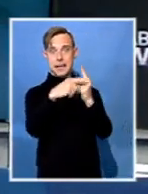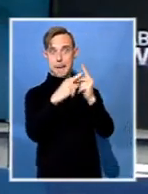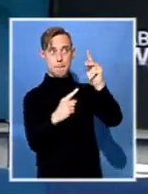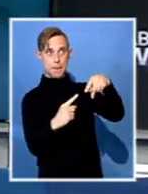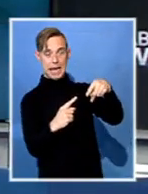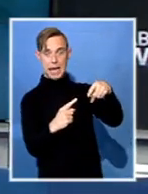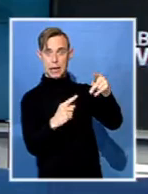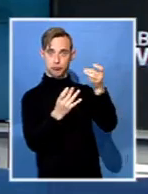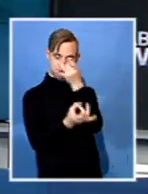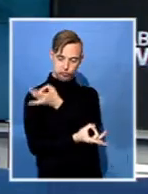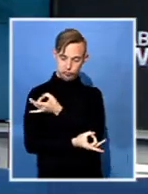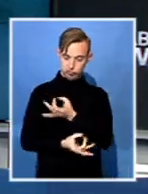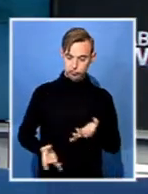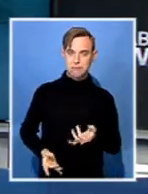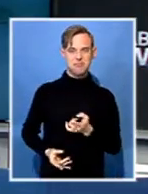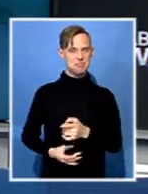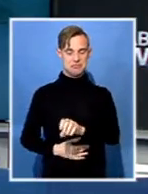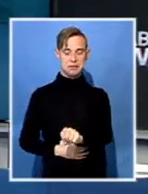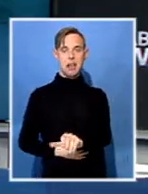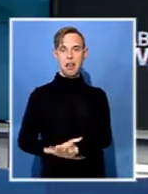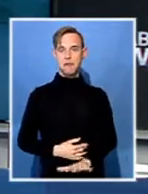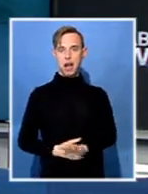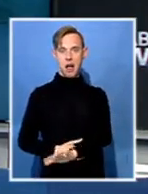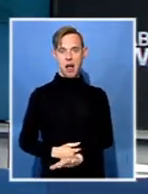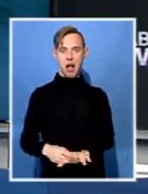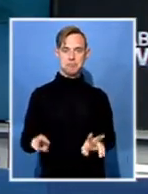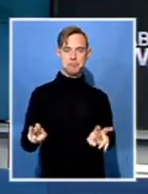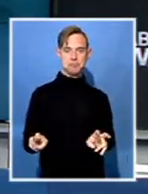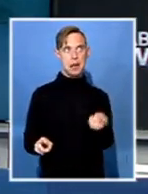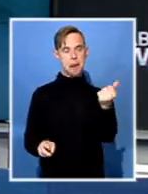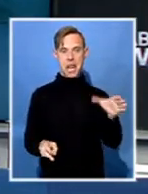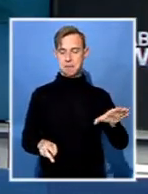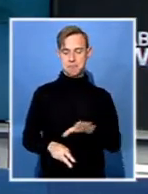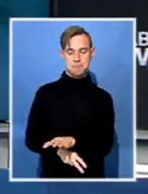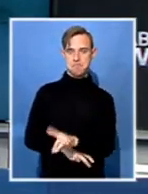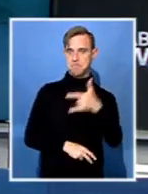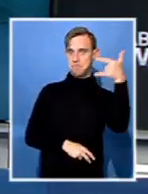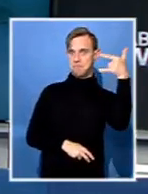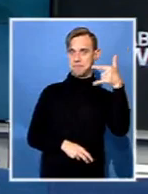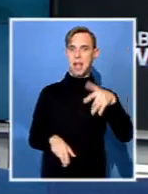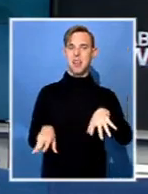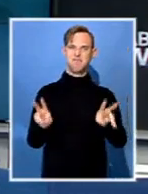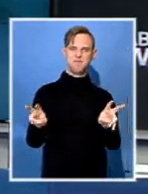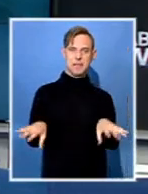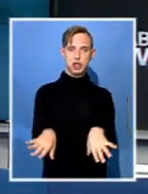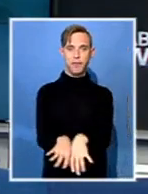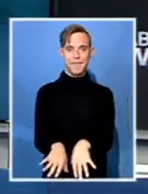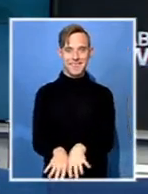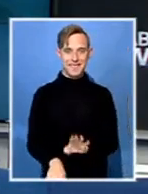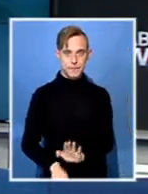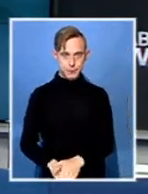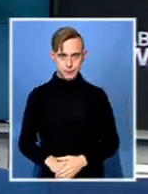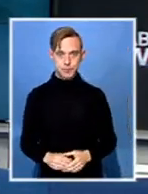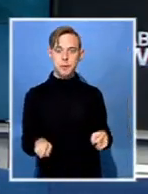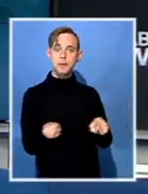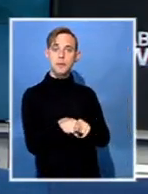the shortfall in tax revenue was also much worse than expected. All right, so since then it's got even bleaker. The rand weakened